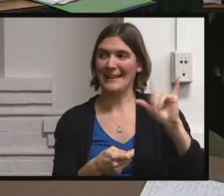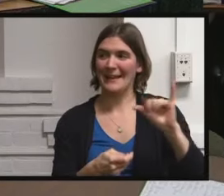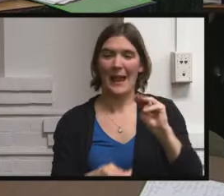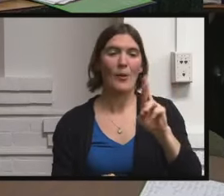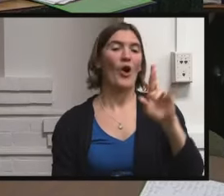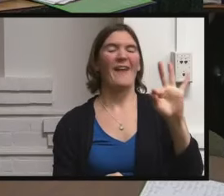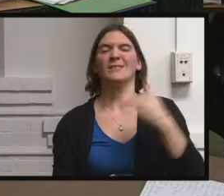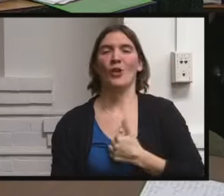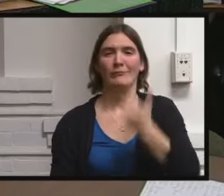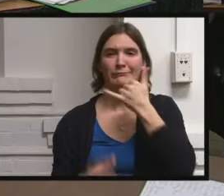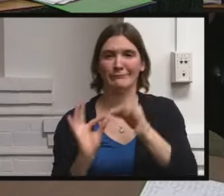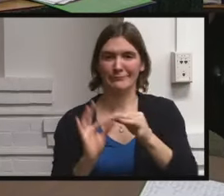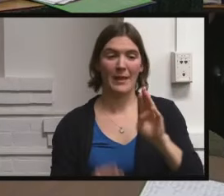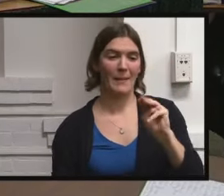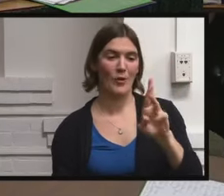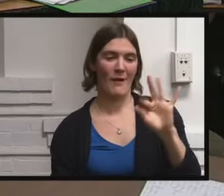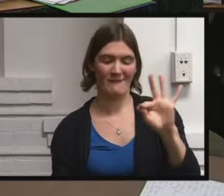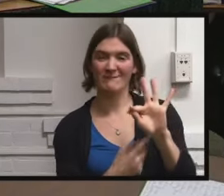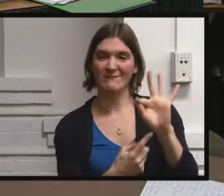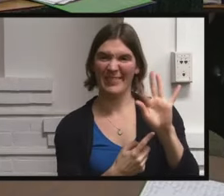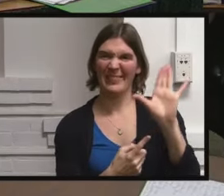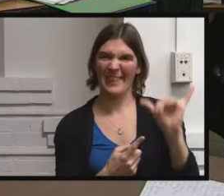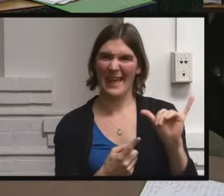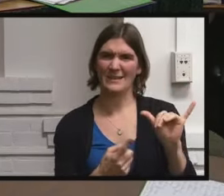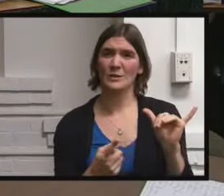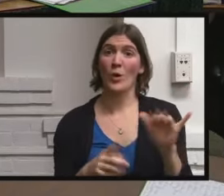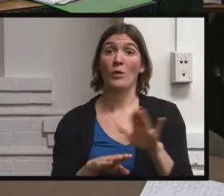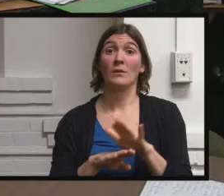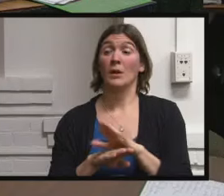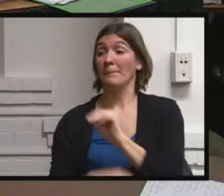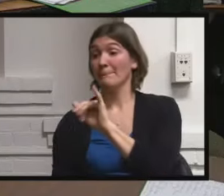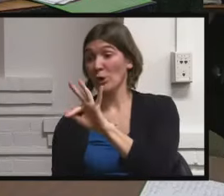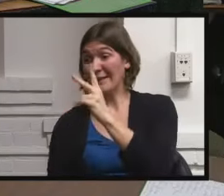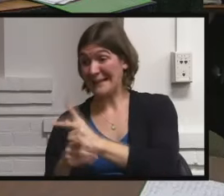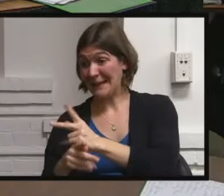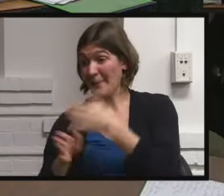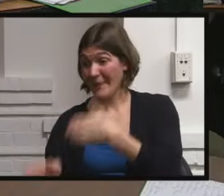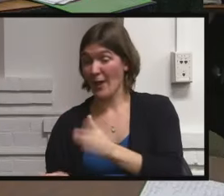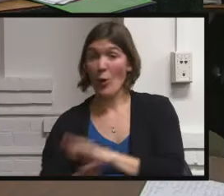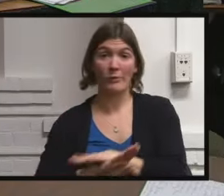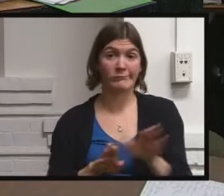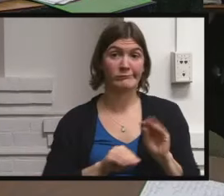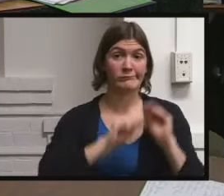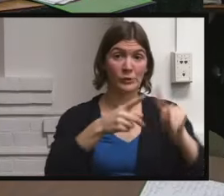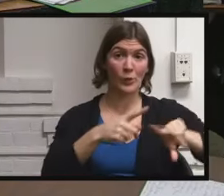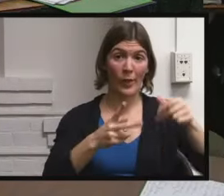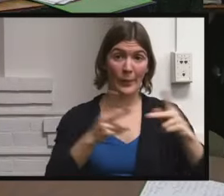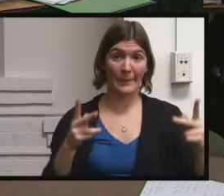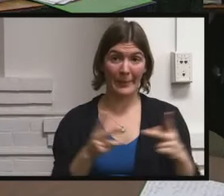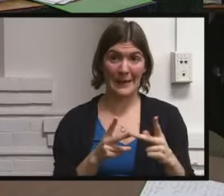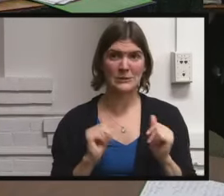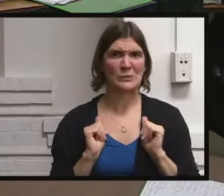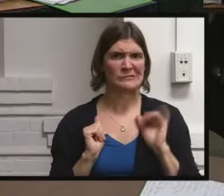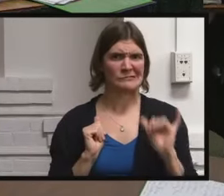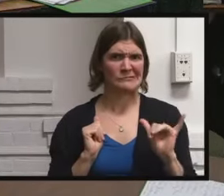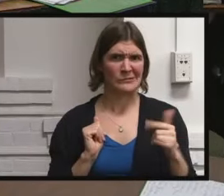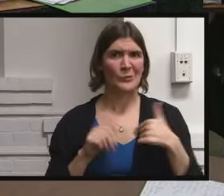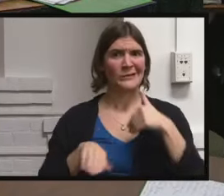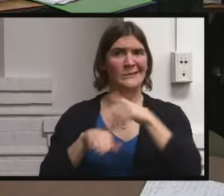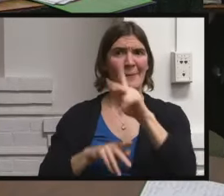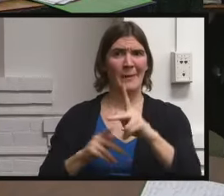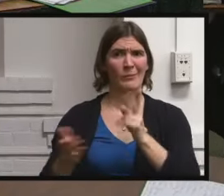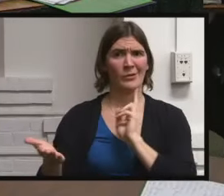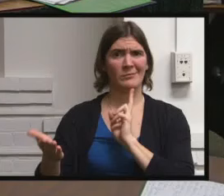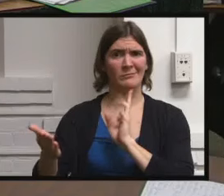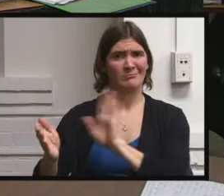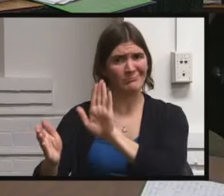they for a while in their budgetary process, and the two select board members who participate representing the town there who may